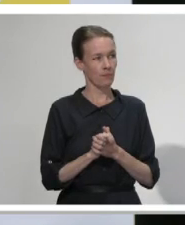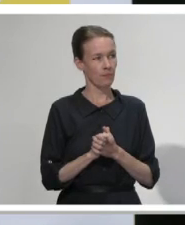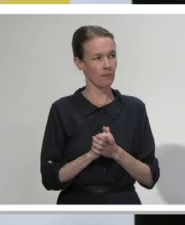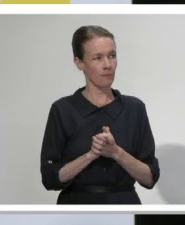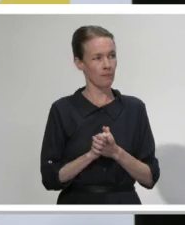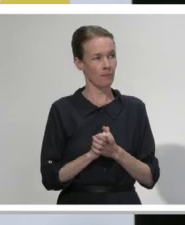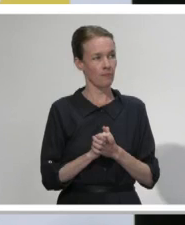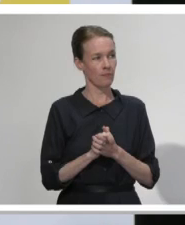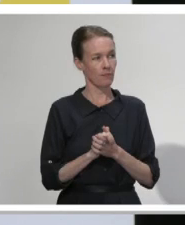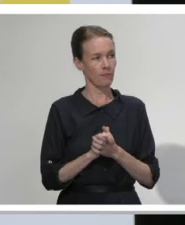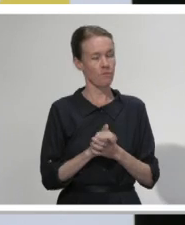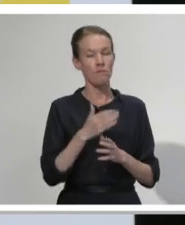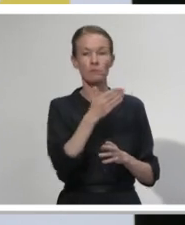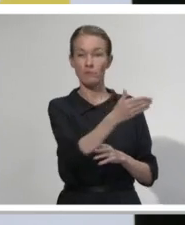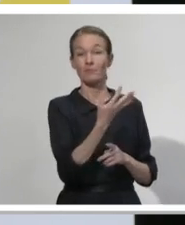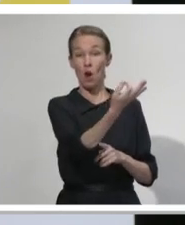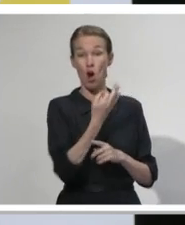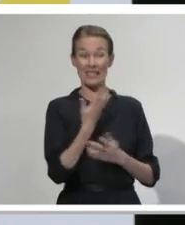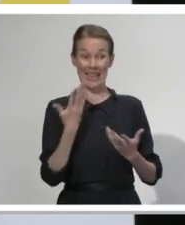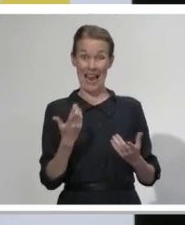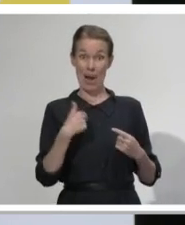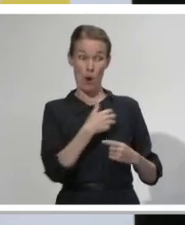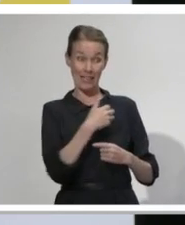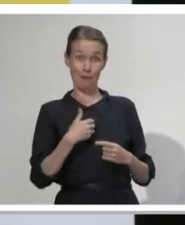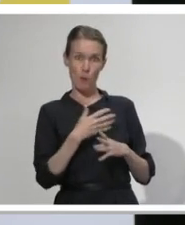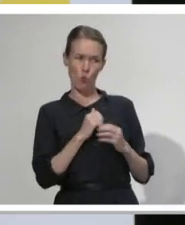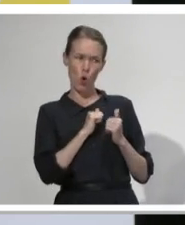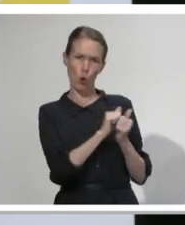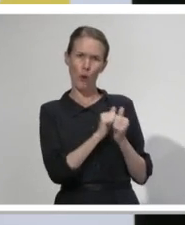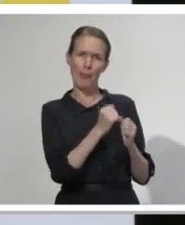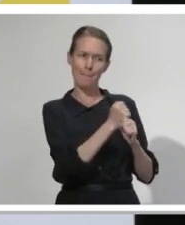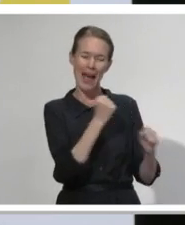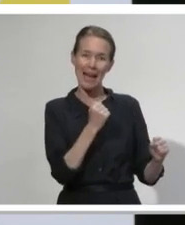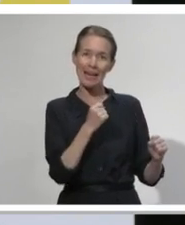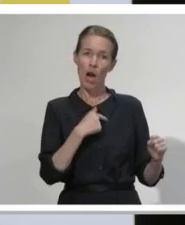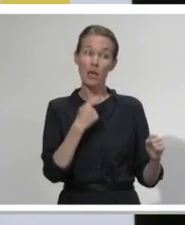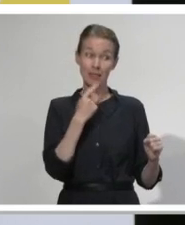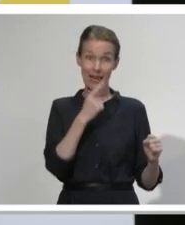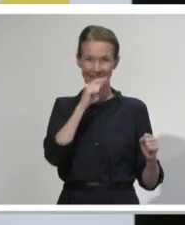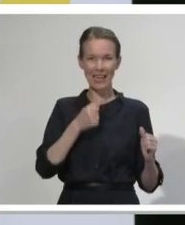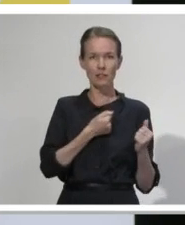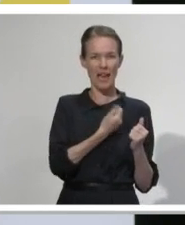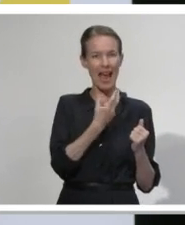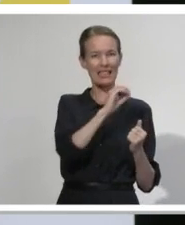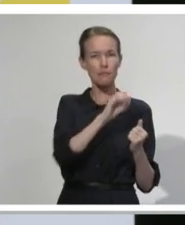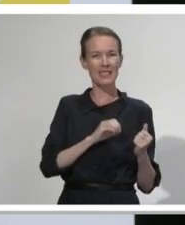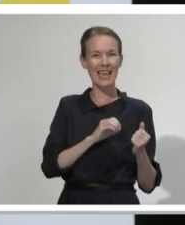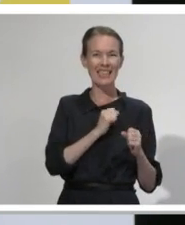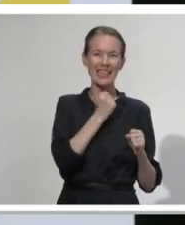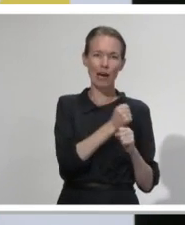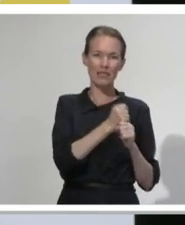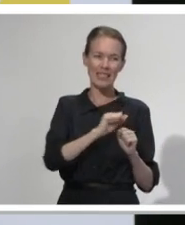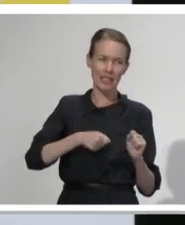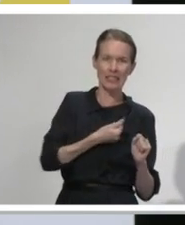to 100%? Well, we're continuing to have a look at what's possible in terms of the Business Finance Guarantee Scheme.